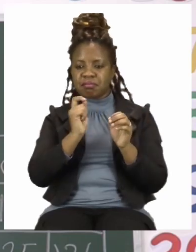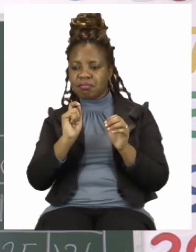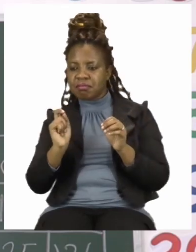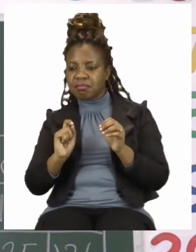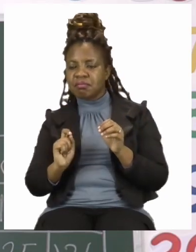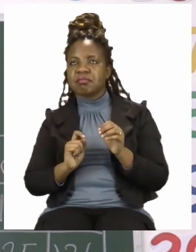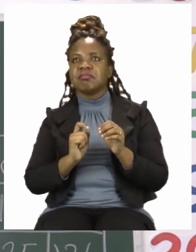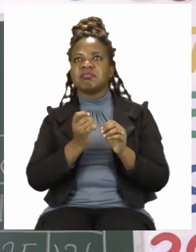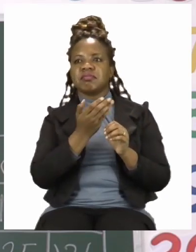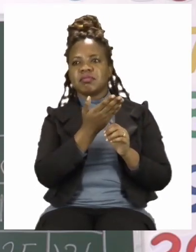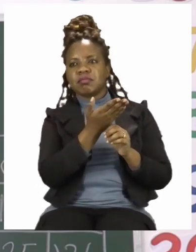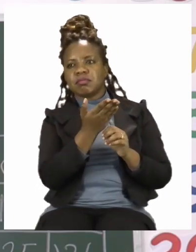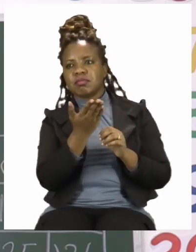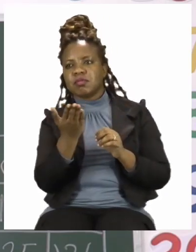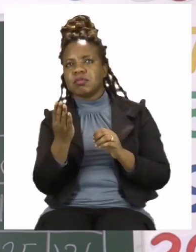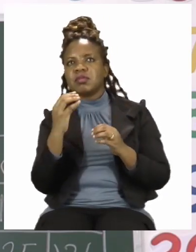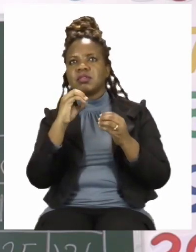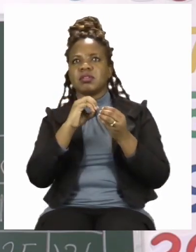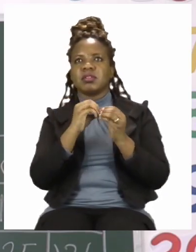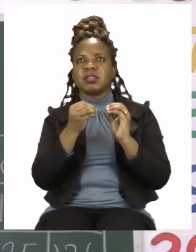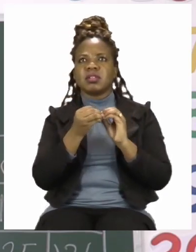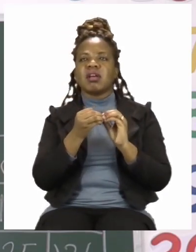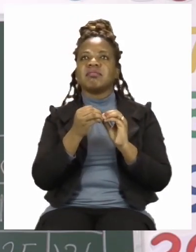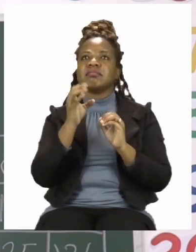girls, you now have to